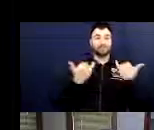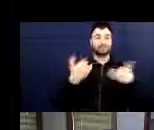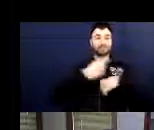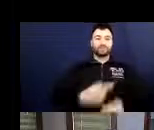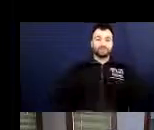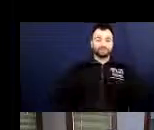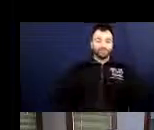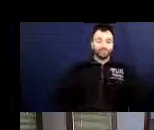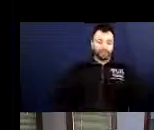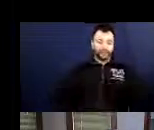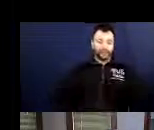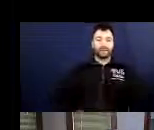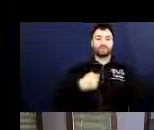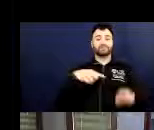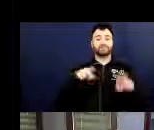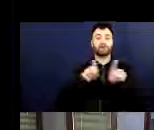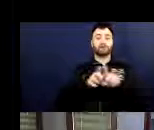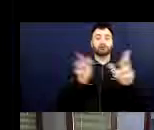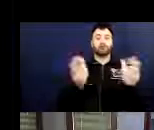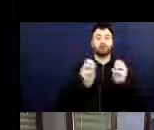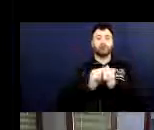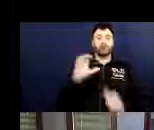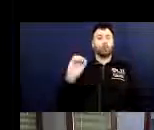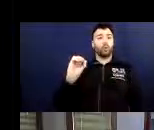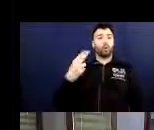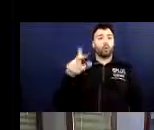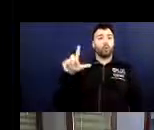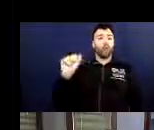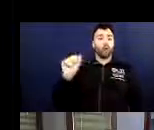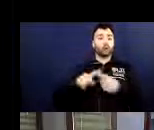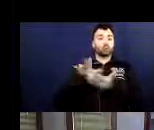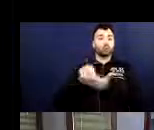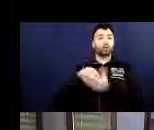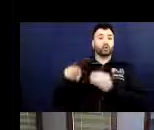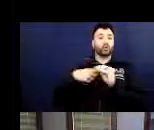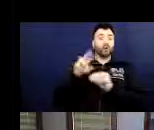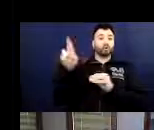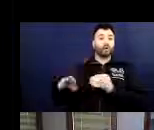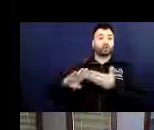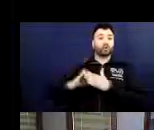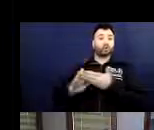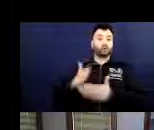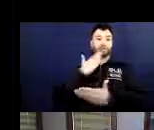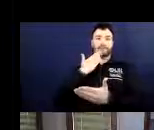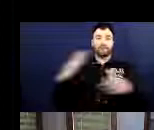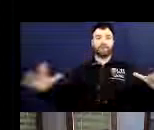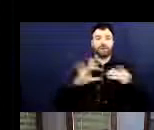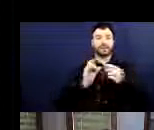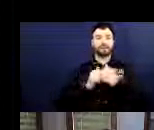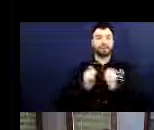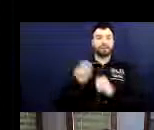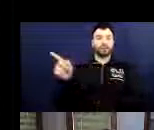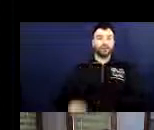who I spoke to learn a lot more about what was going on in Rochester. I also want to